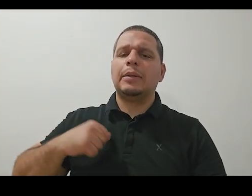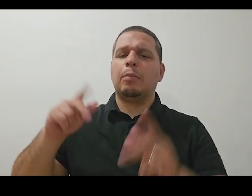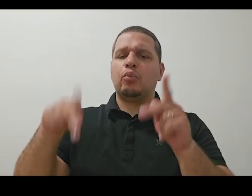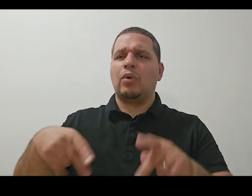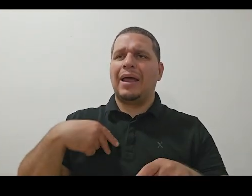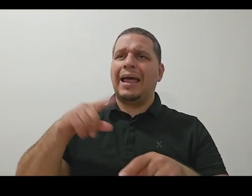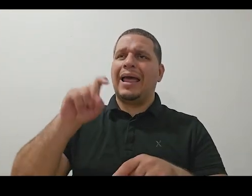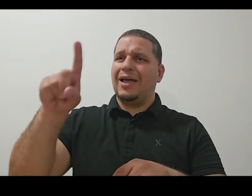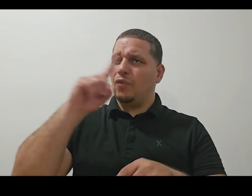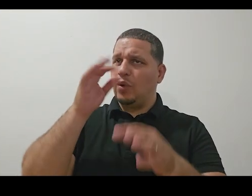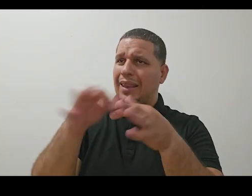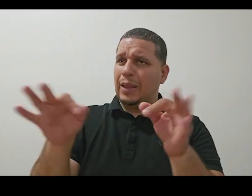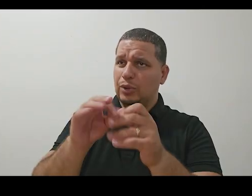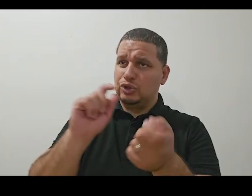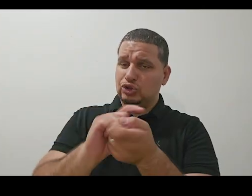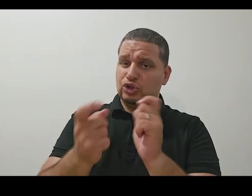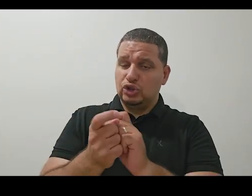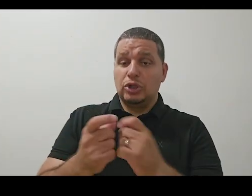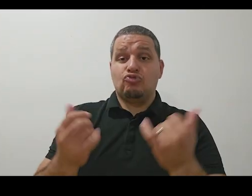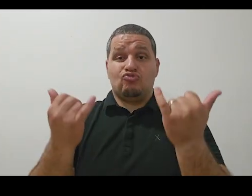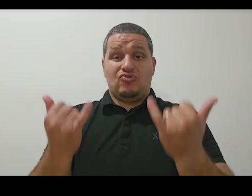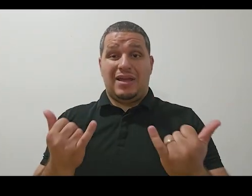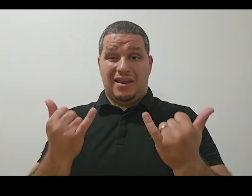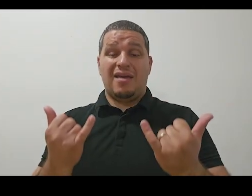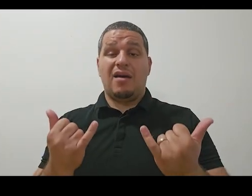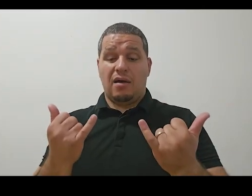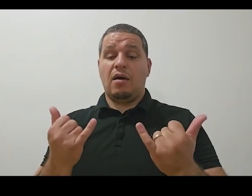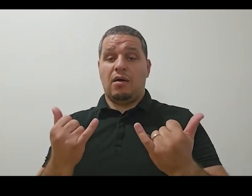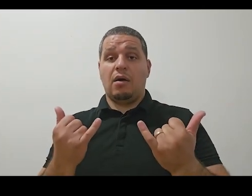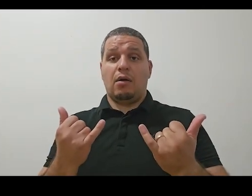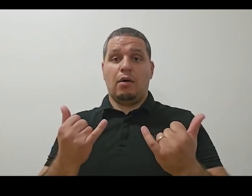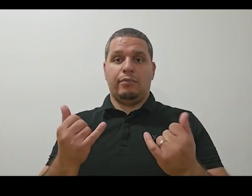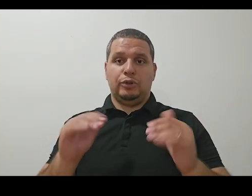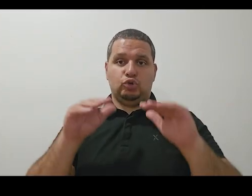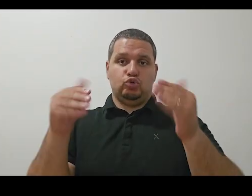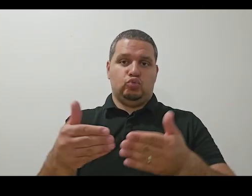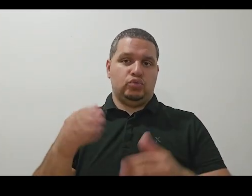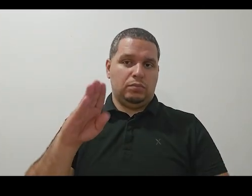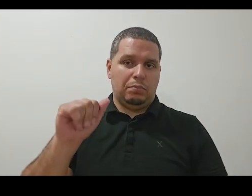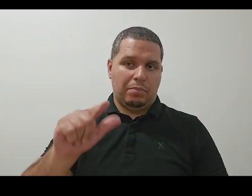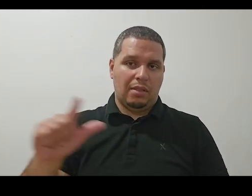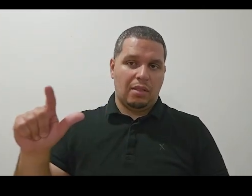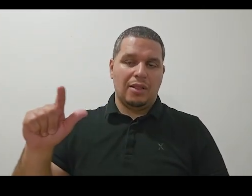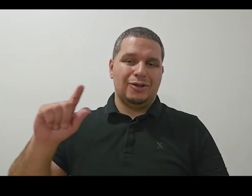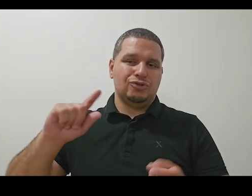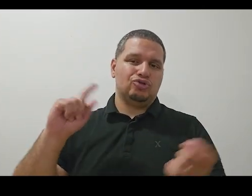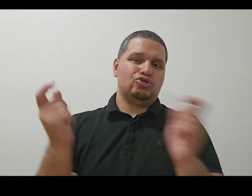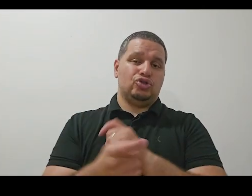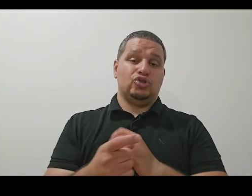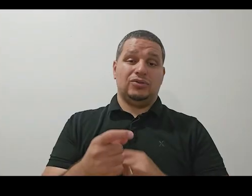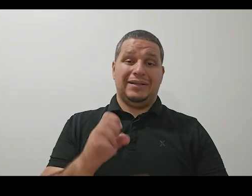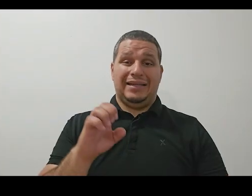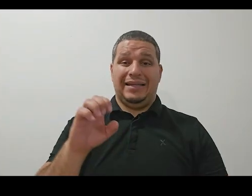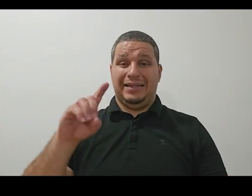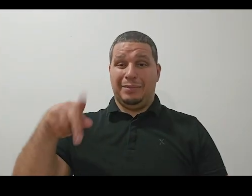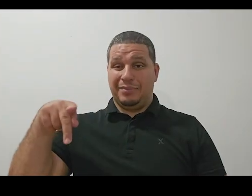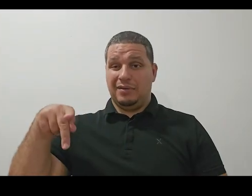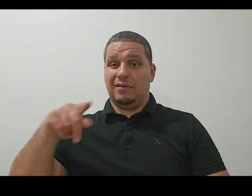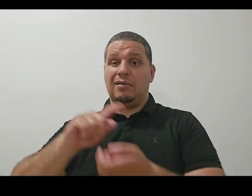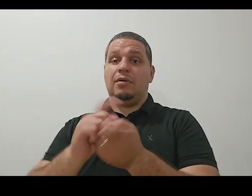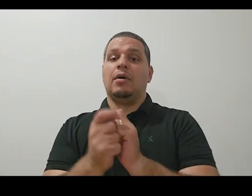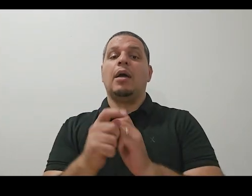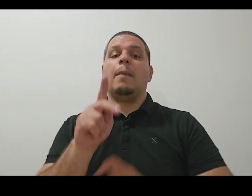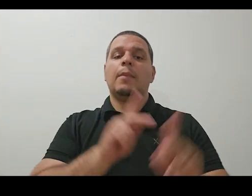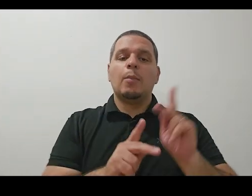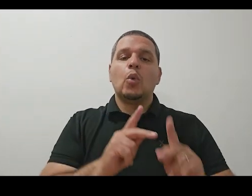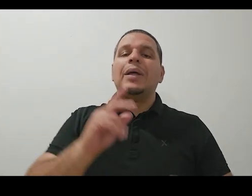asked for language change. So right now it's been introduced from changing the language of emotionally